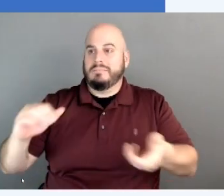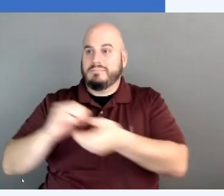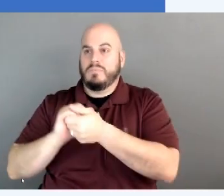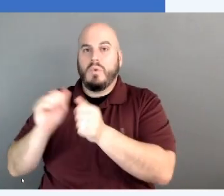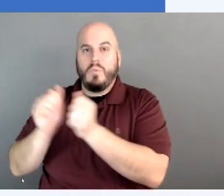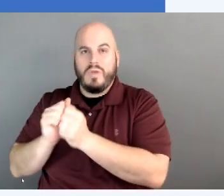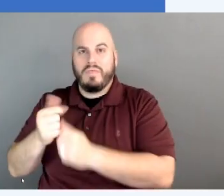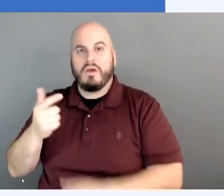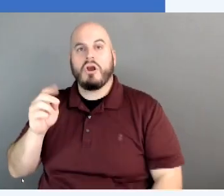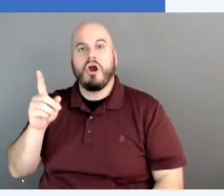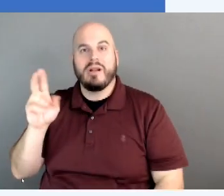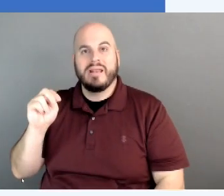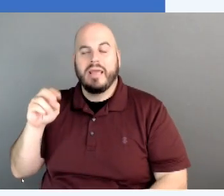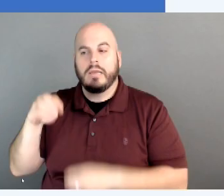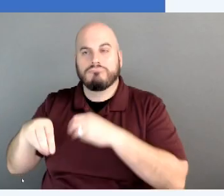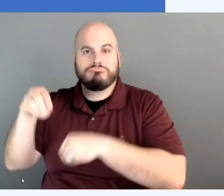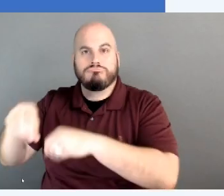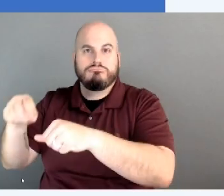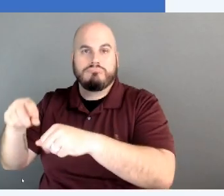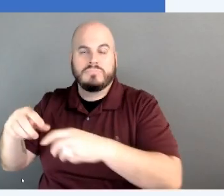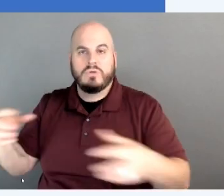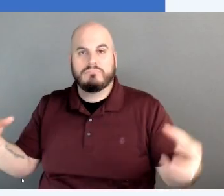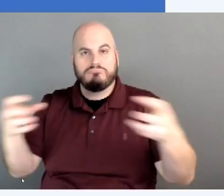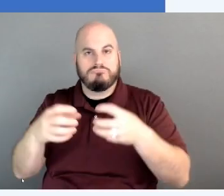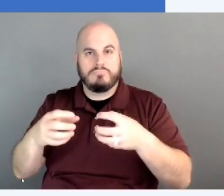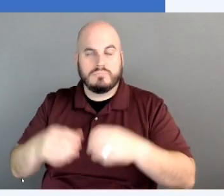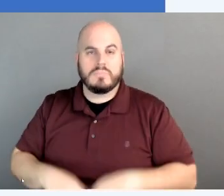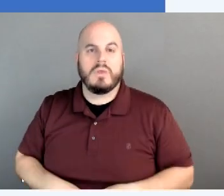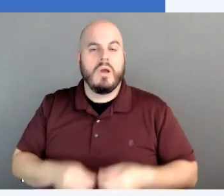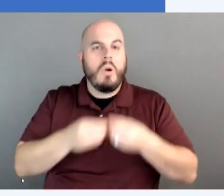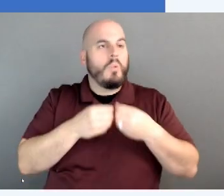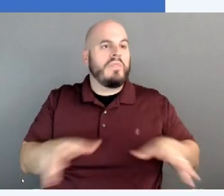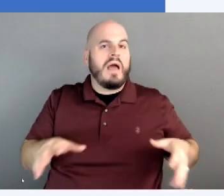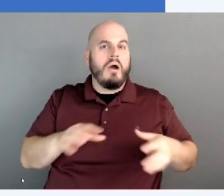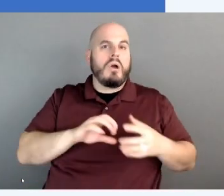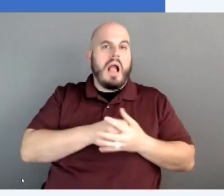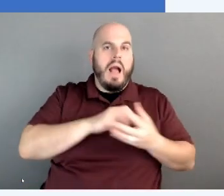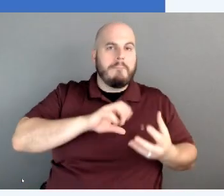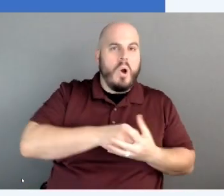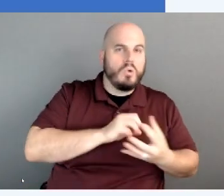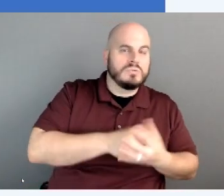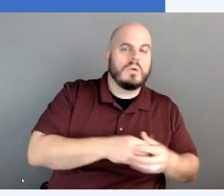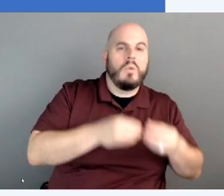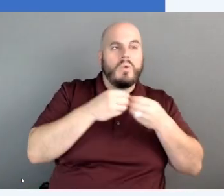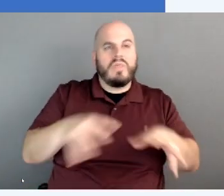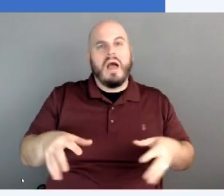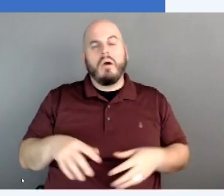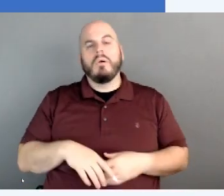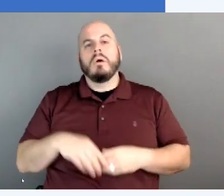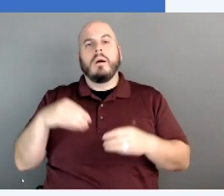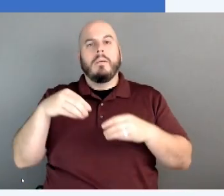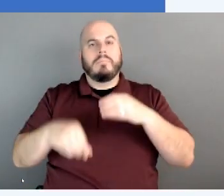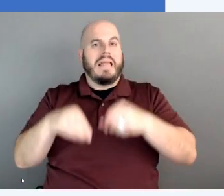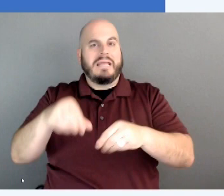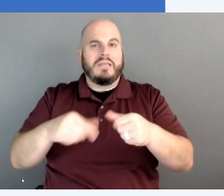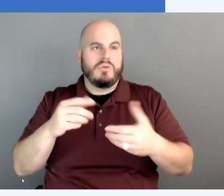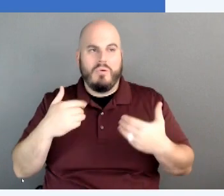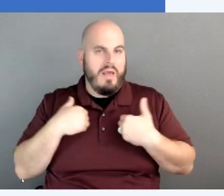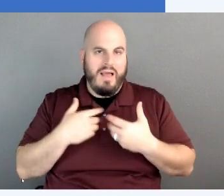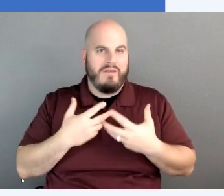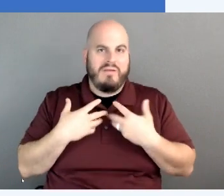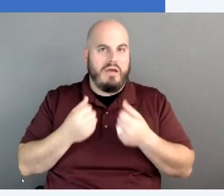why composting matters, right? Without compost, without healthy soils, you don't have healthy food. And so this grant is really going to allow us to continue that